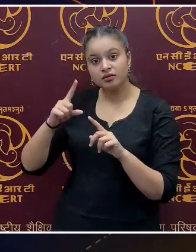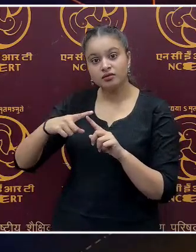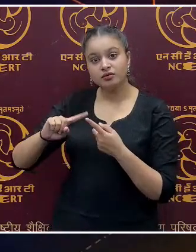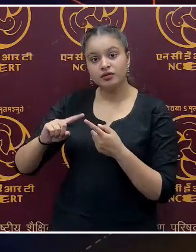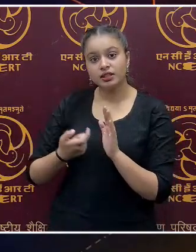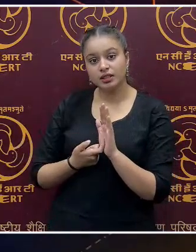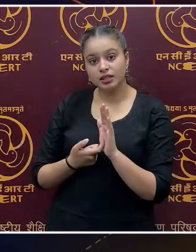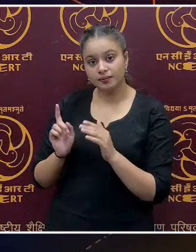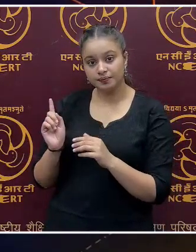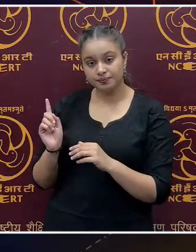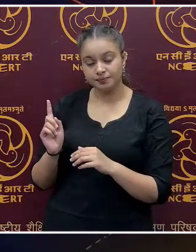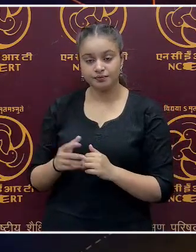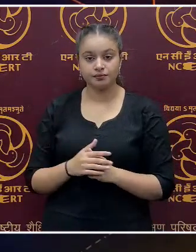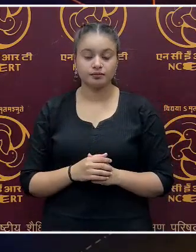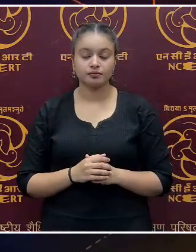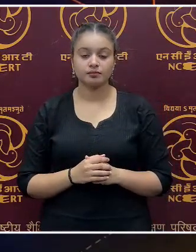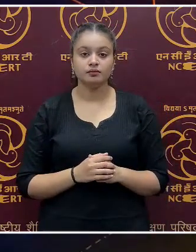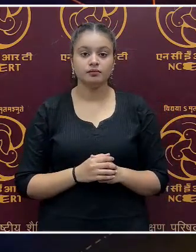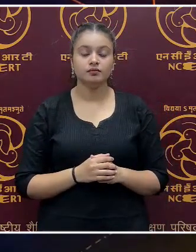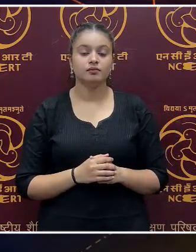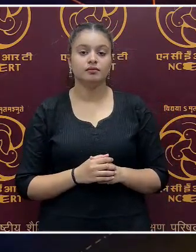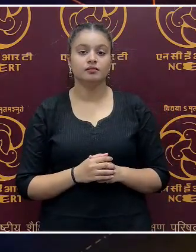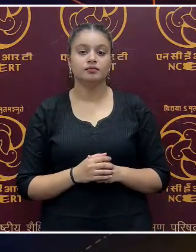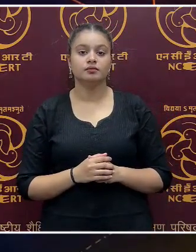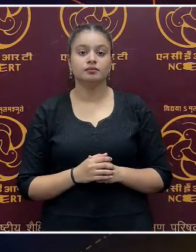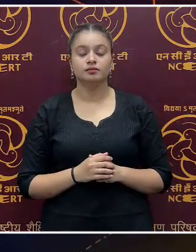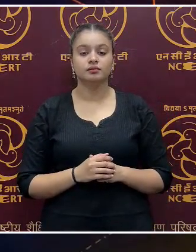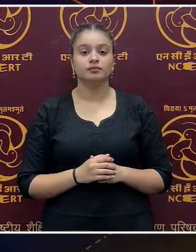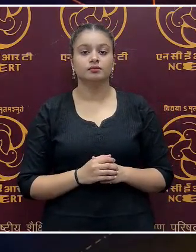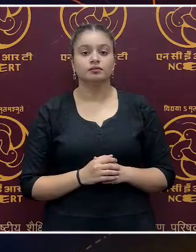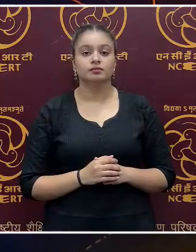that filters already I have